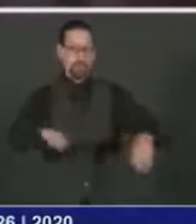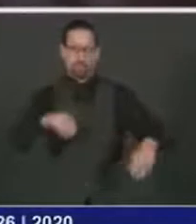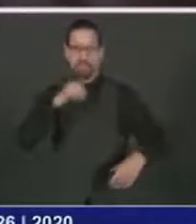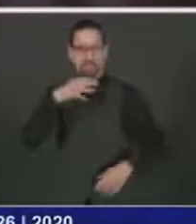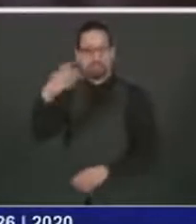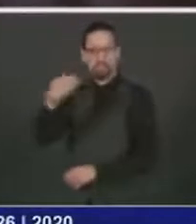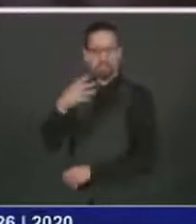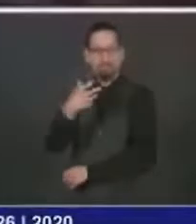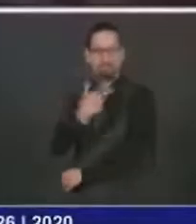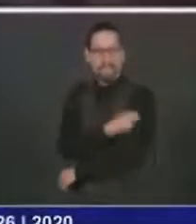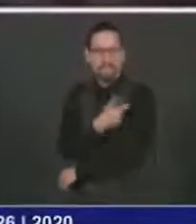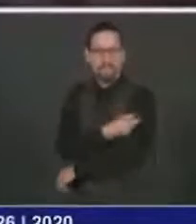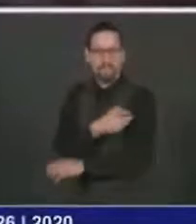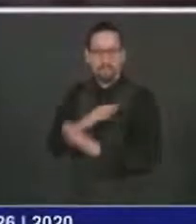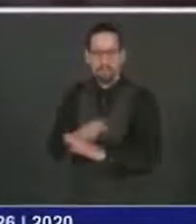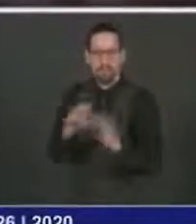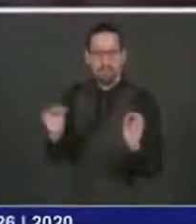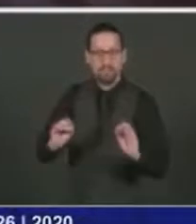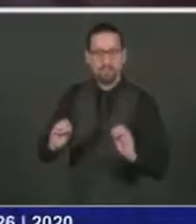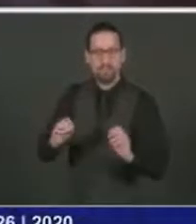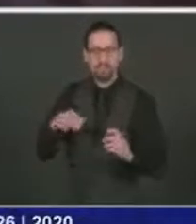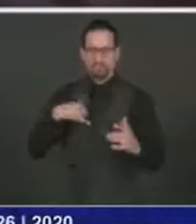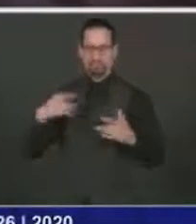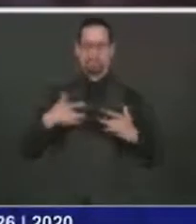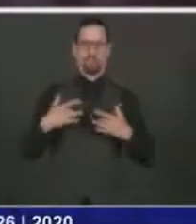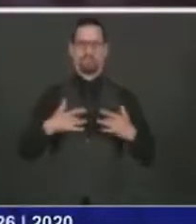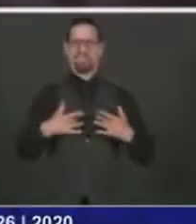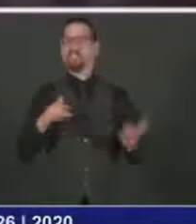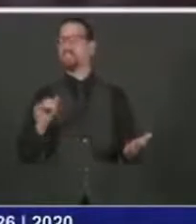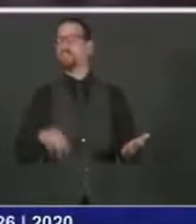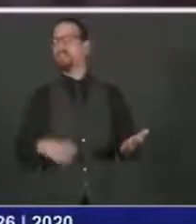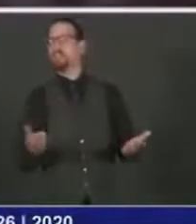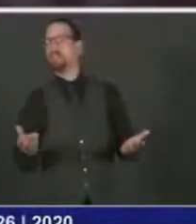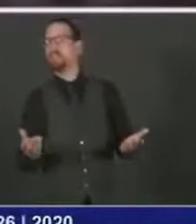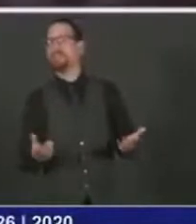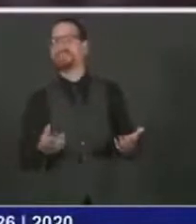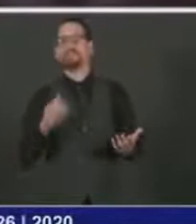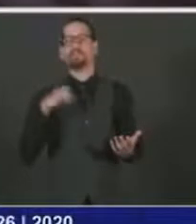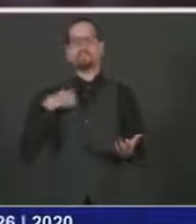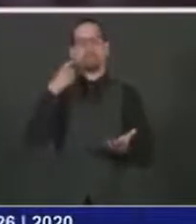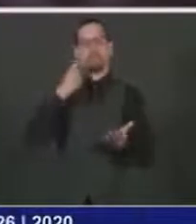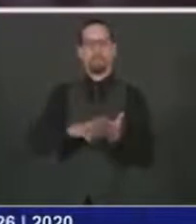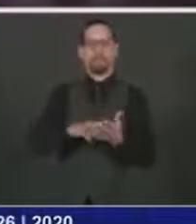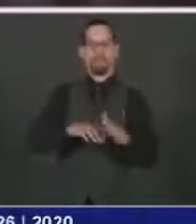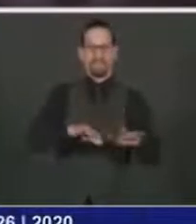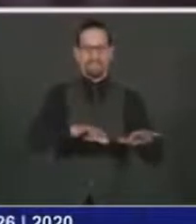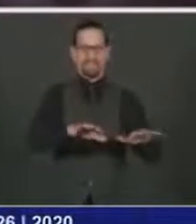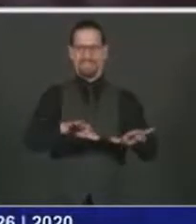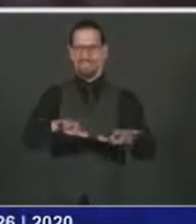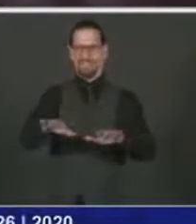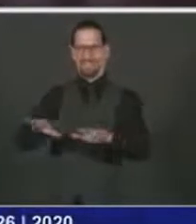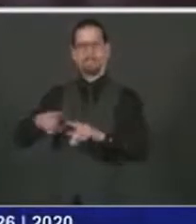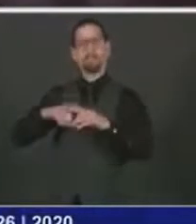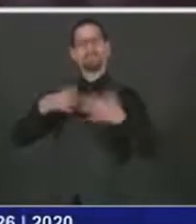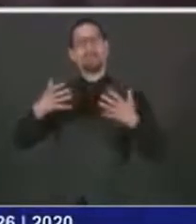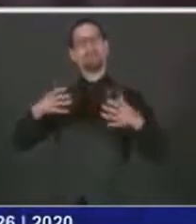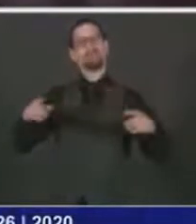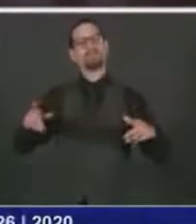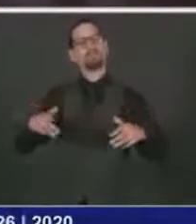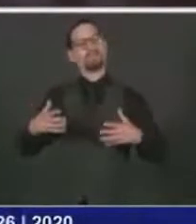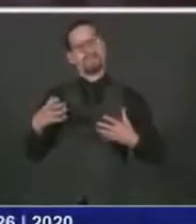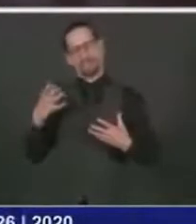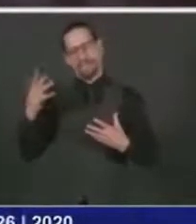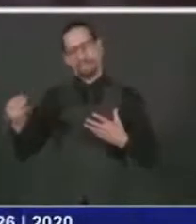So I have found that in order to allow people to live their lives and do what they need to do,